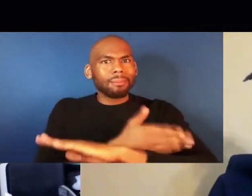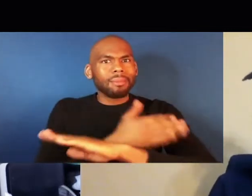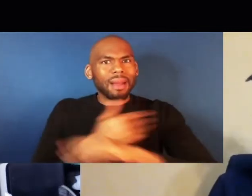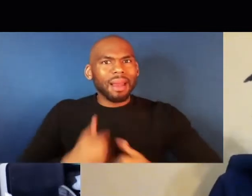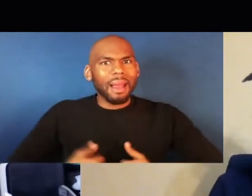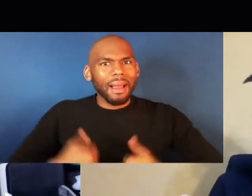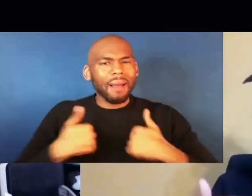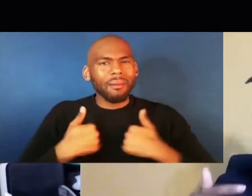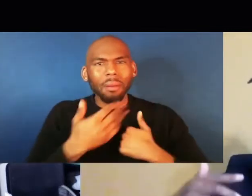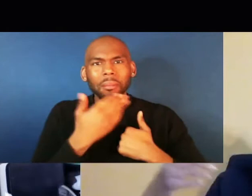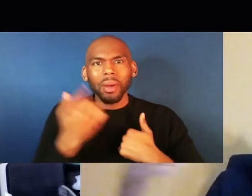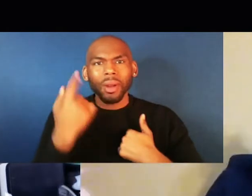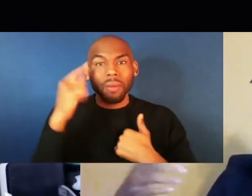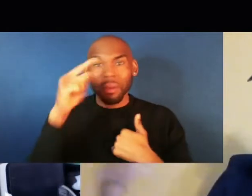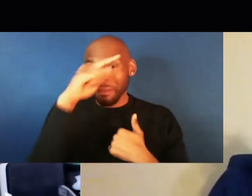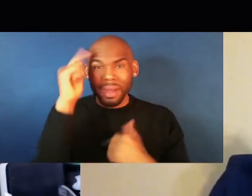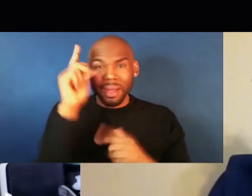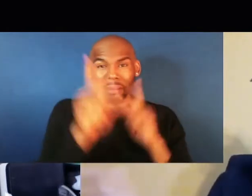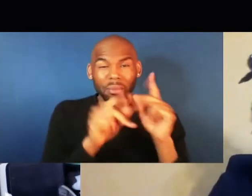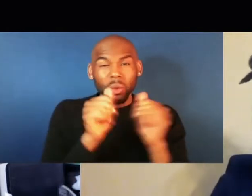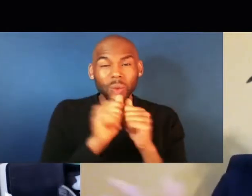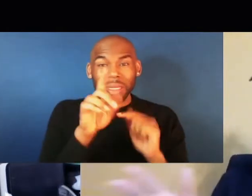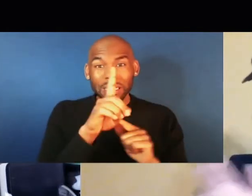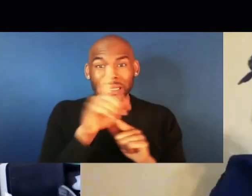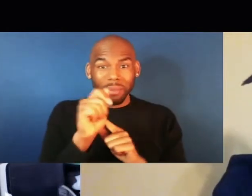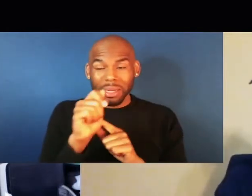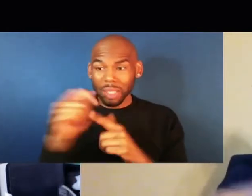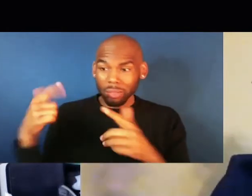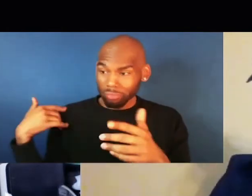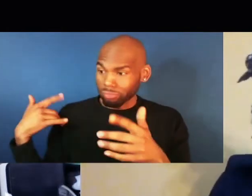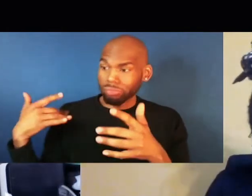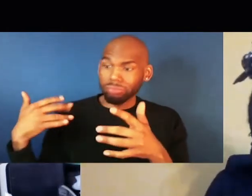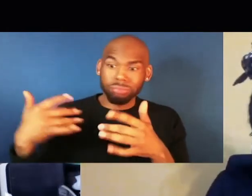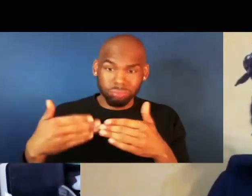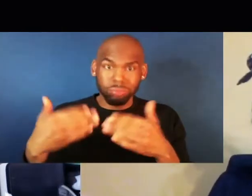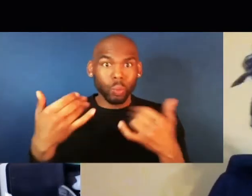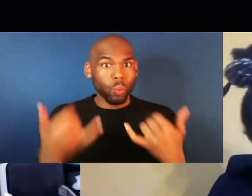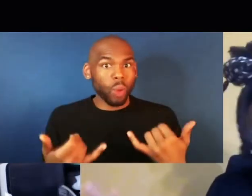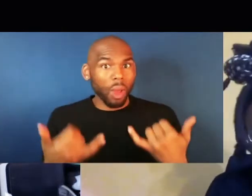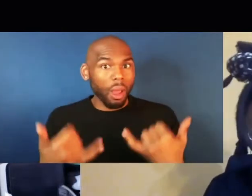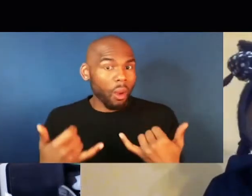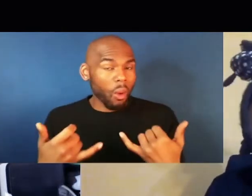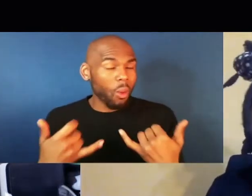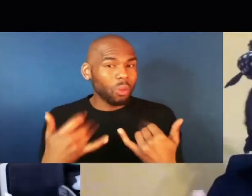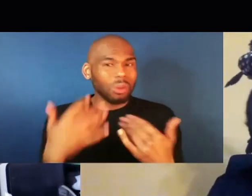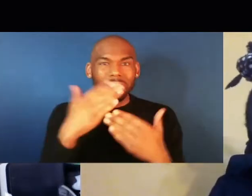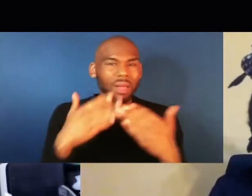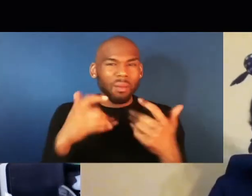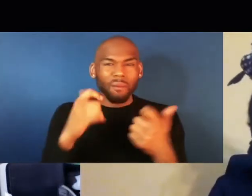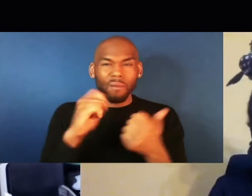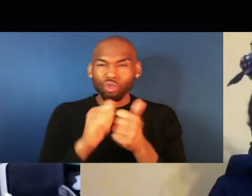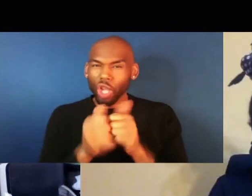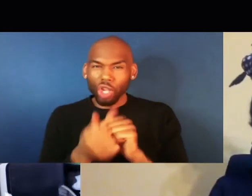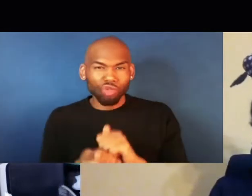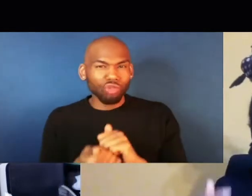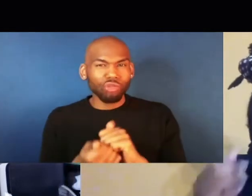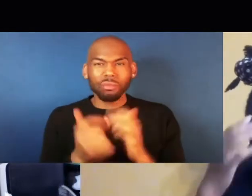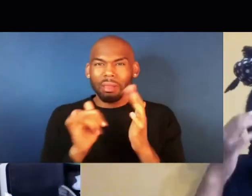people with disabilities up to now, from there up to now, like some of the changes that's been